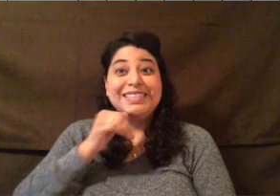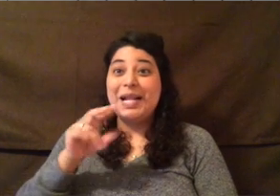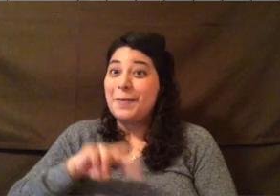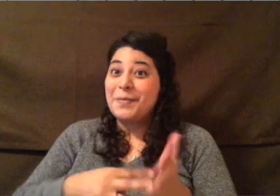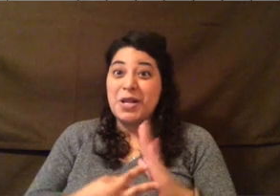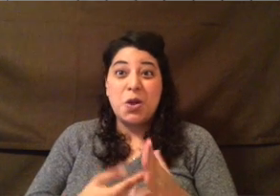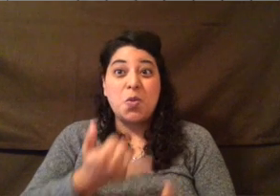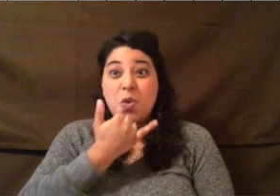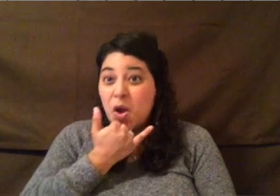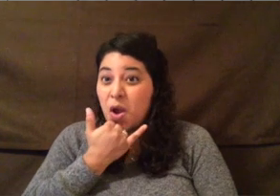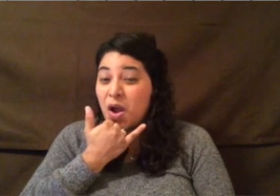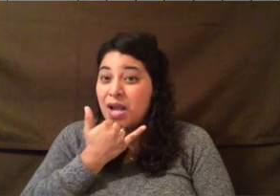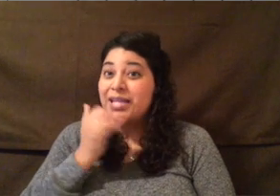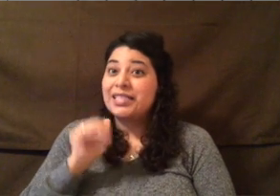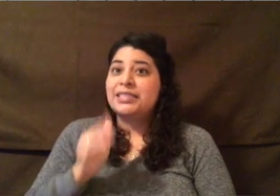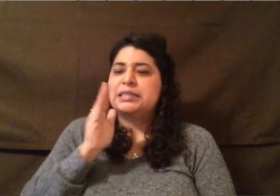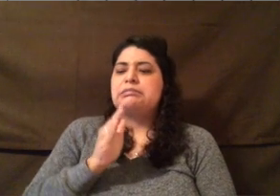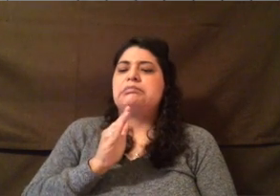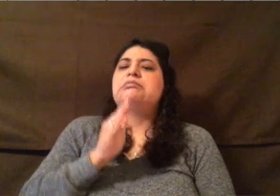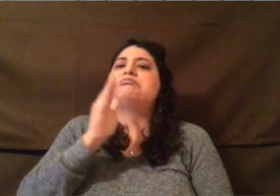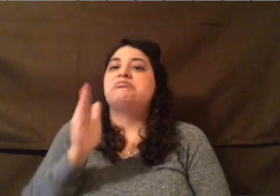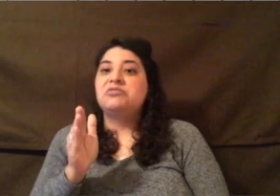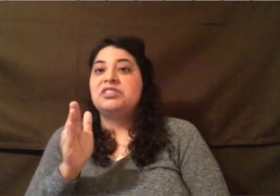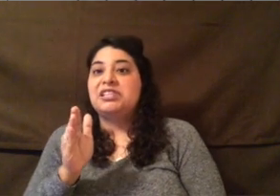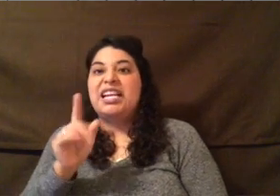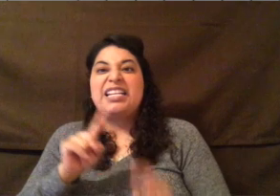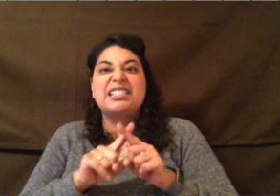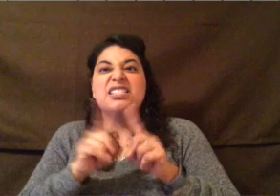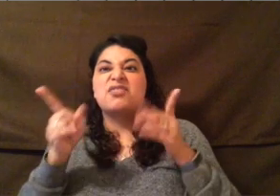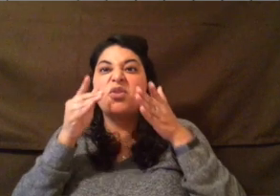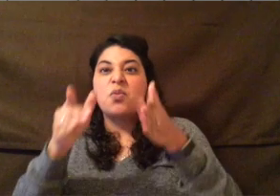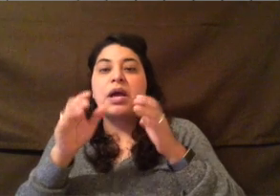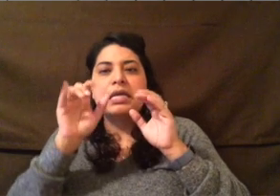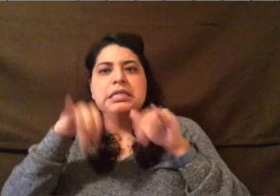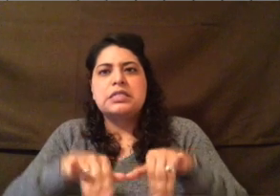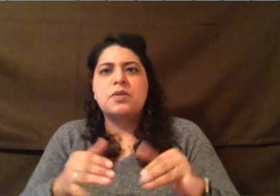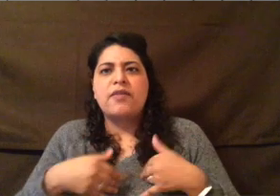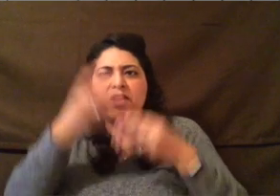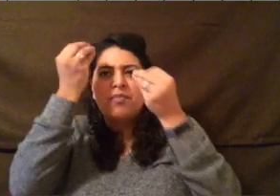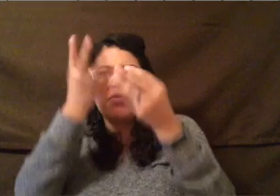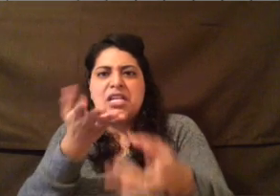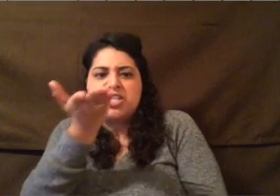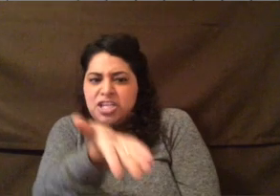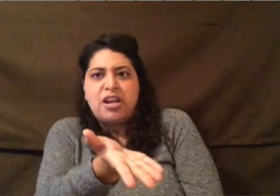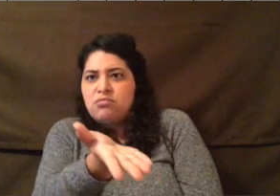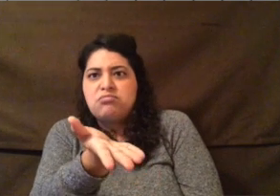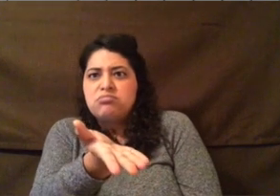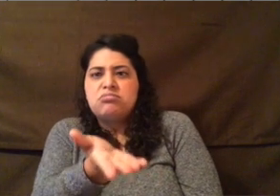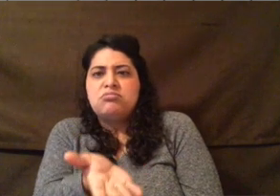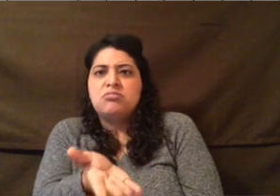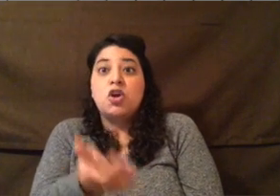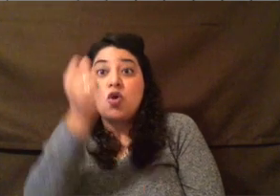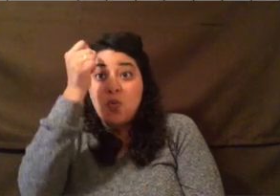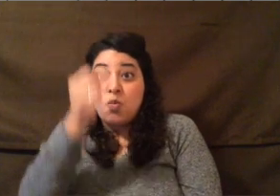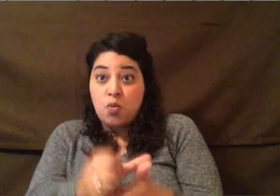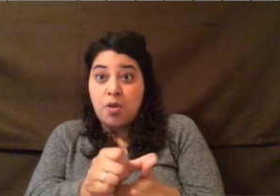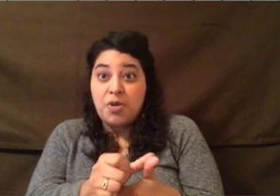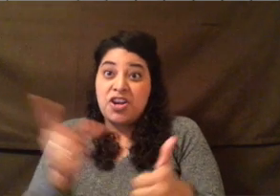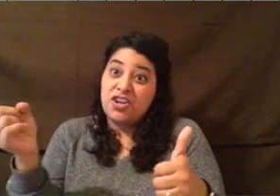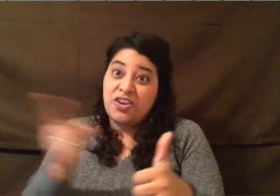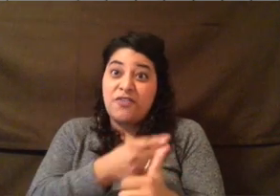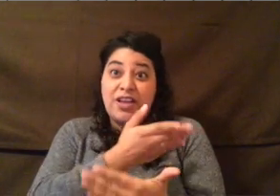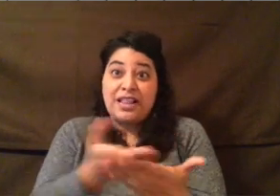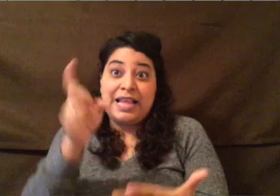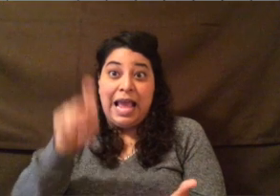just shifted in a different way. But we can still collect data from this, okay? Remember what I said. The first thing you need to do